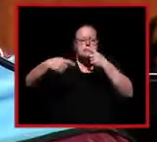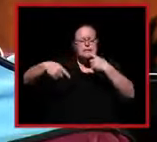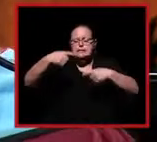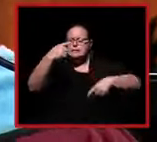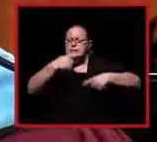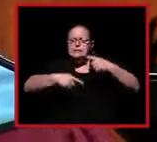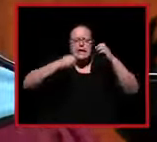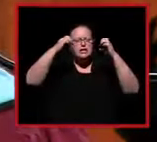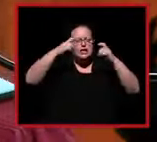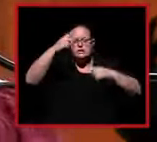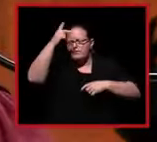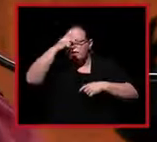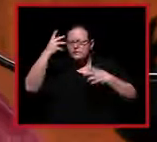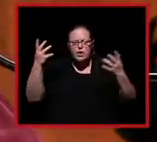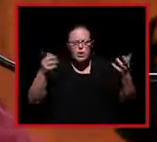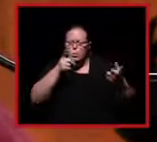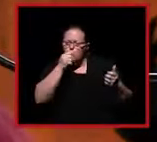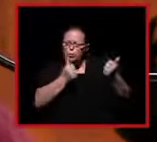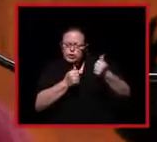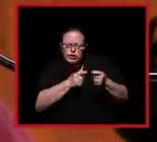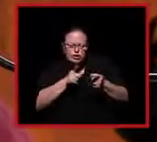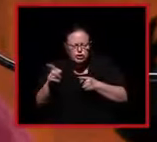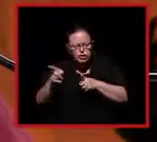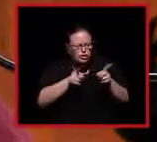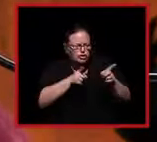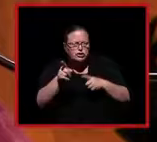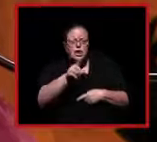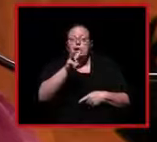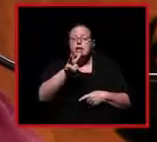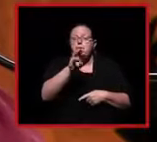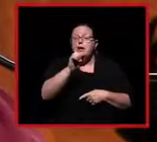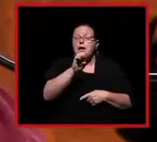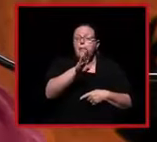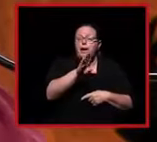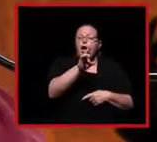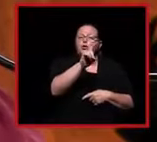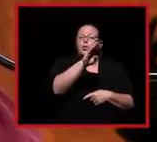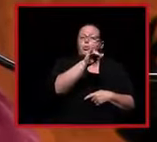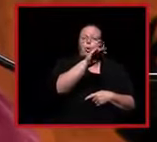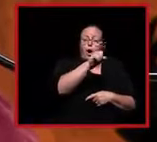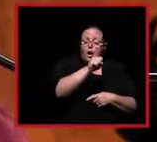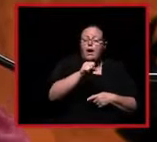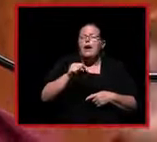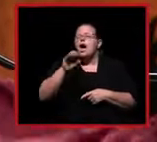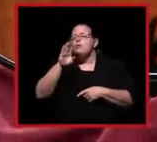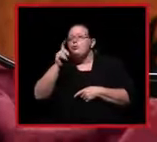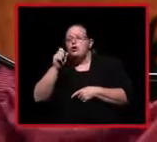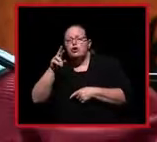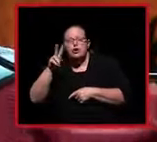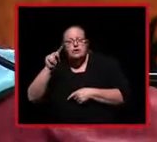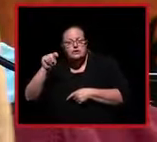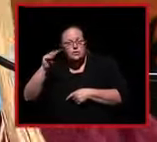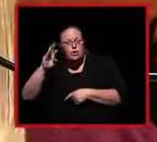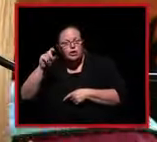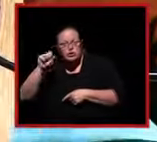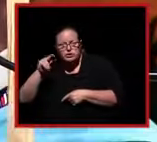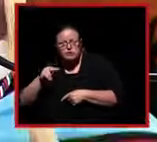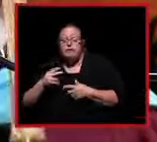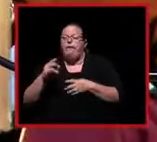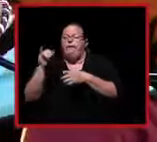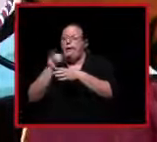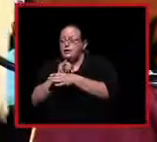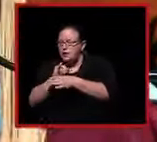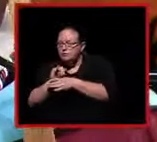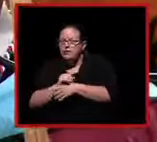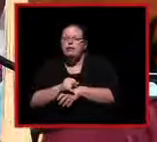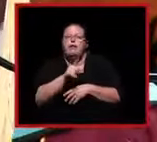philosophy, Booker T. Washington and W.E.B. Du Bois, an industrial education versus a